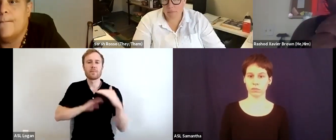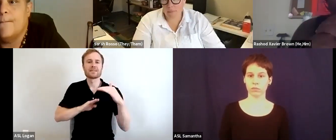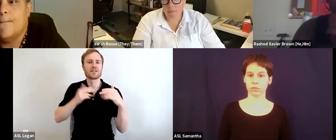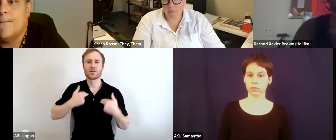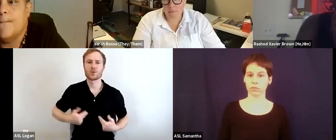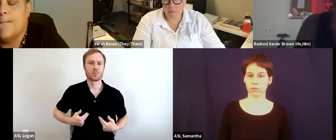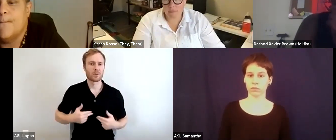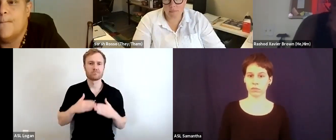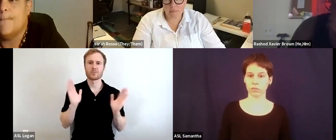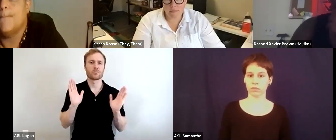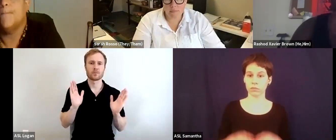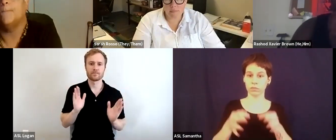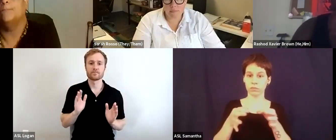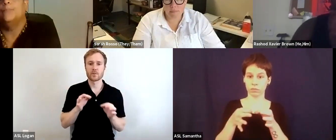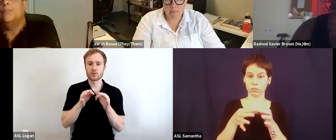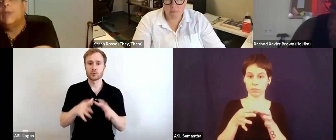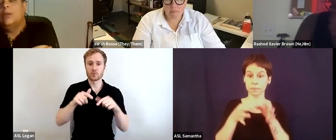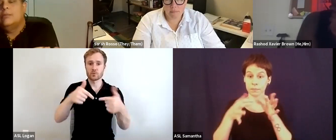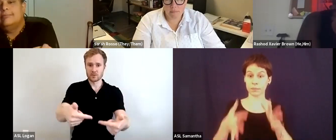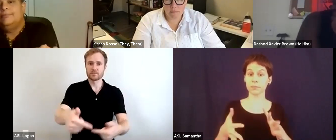Yeah. Yeah.